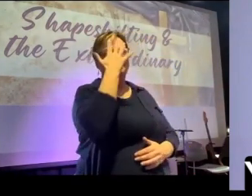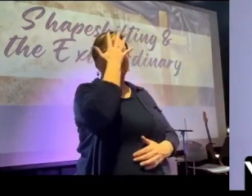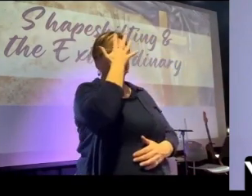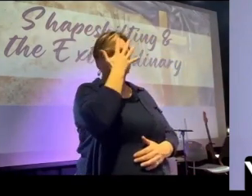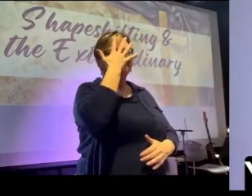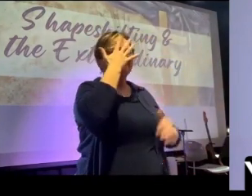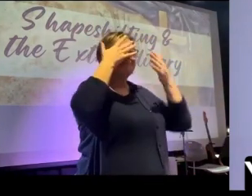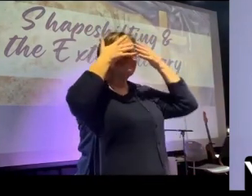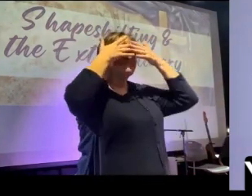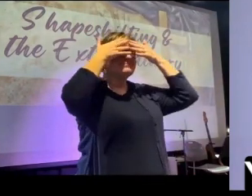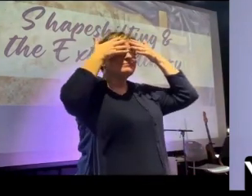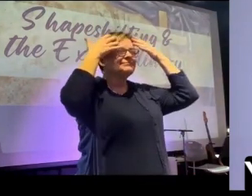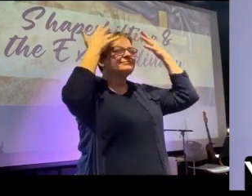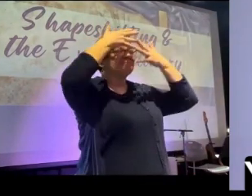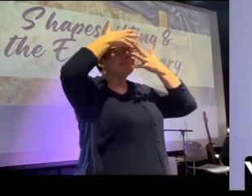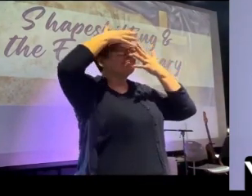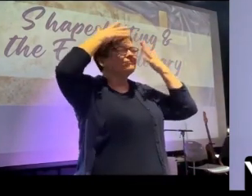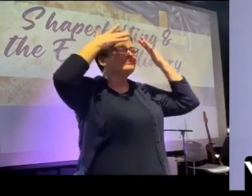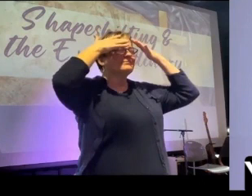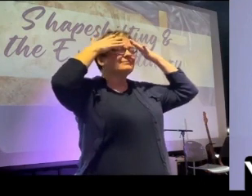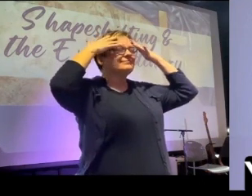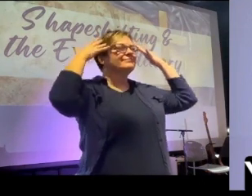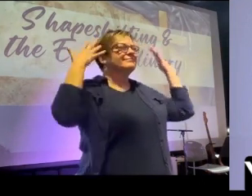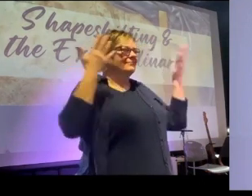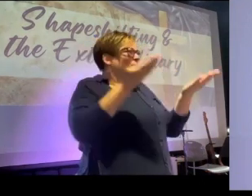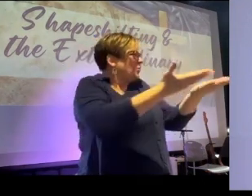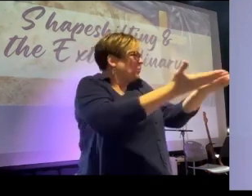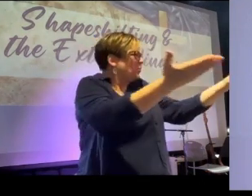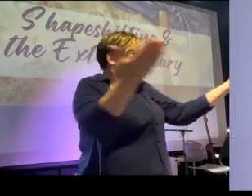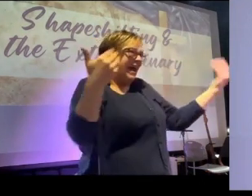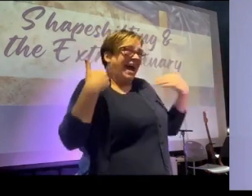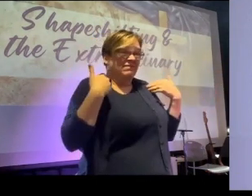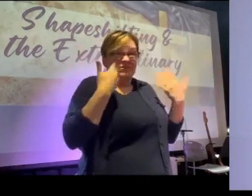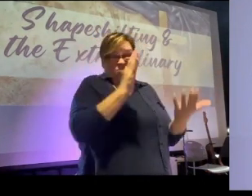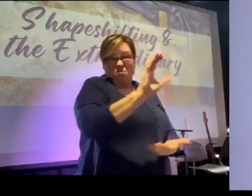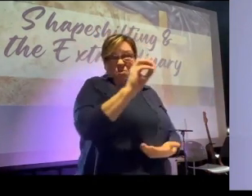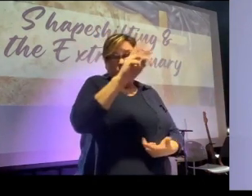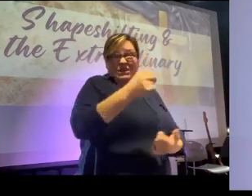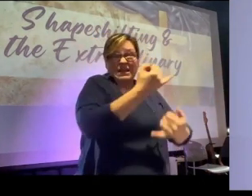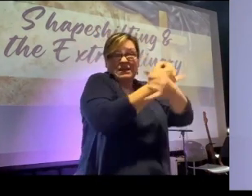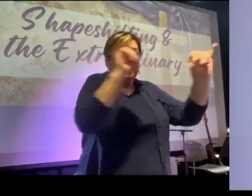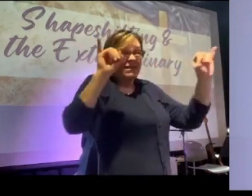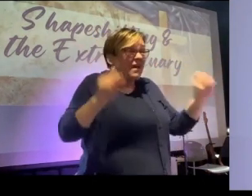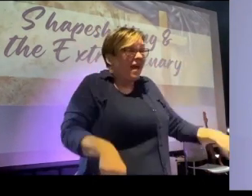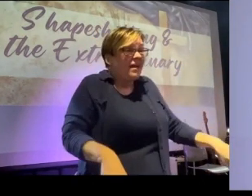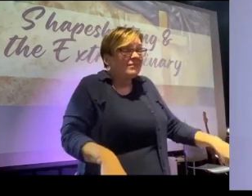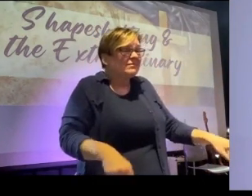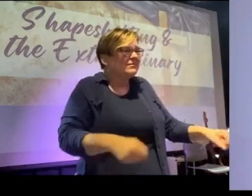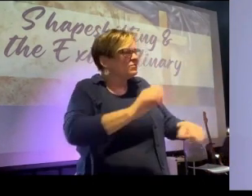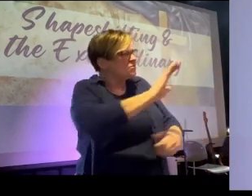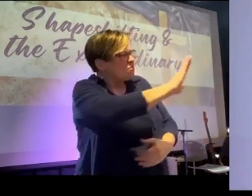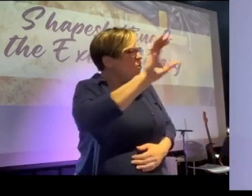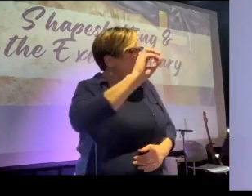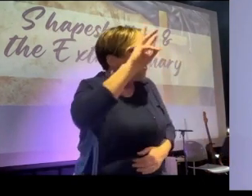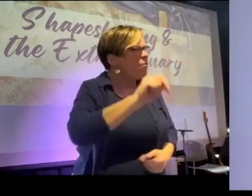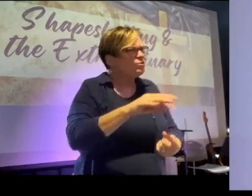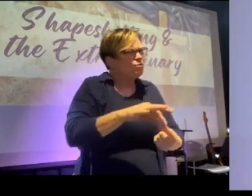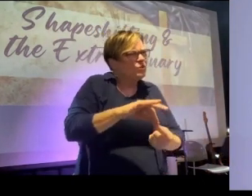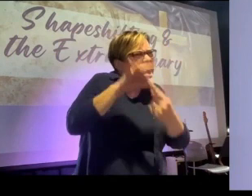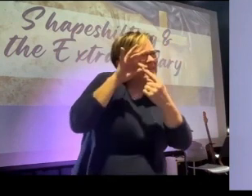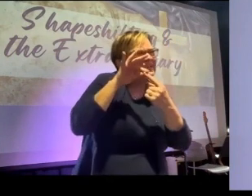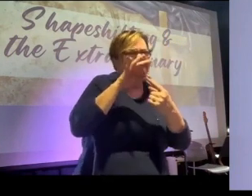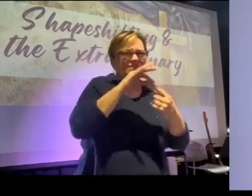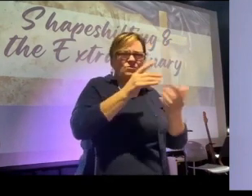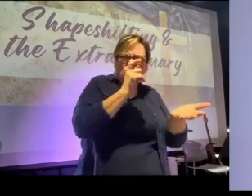You possess sovereignty in the divine realm to be who